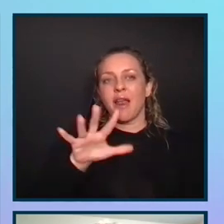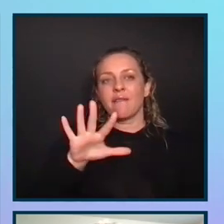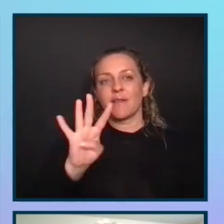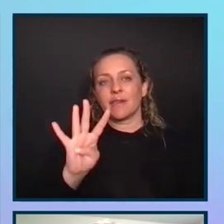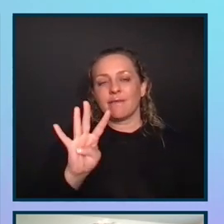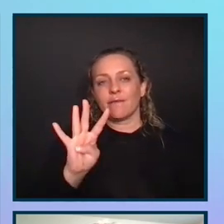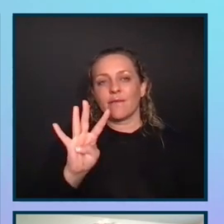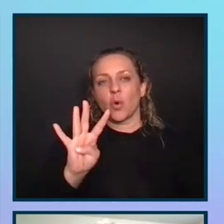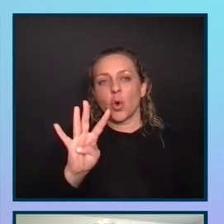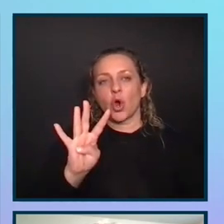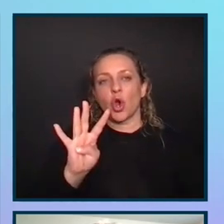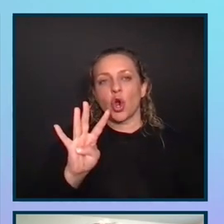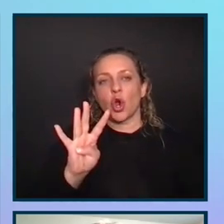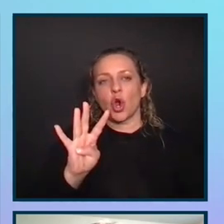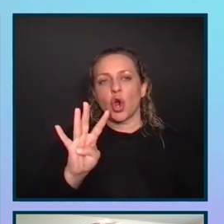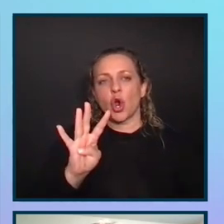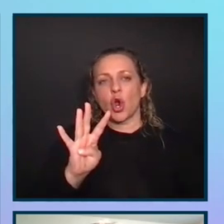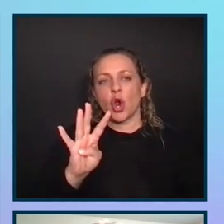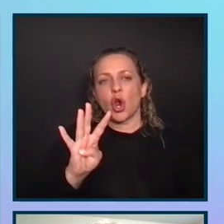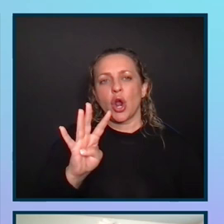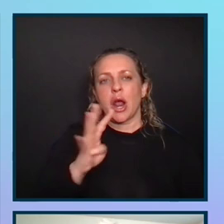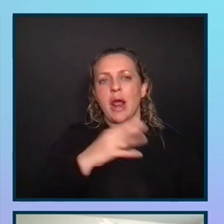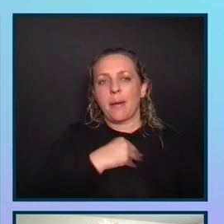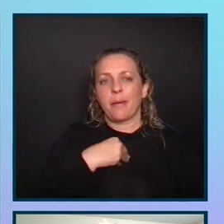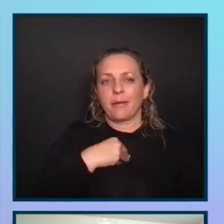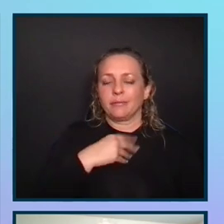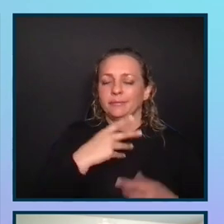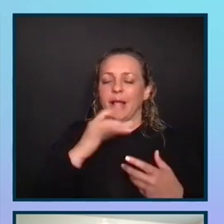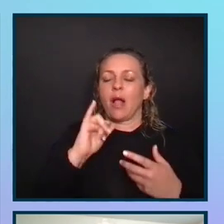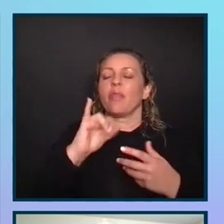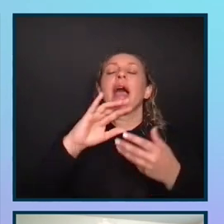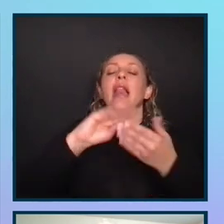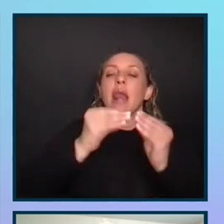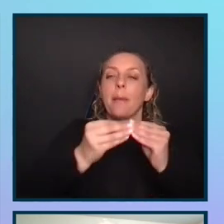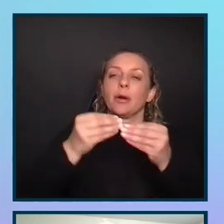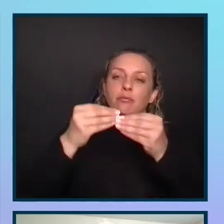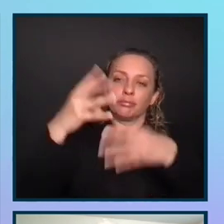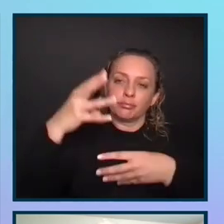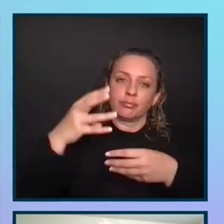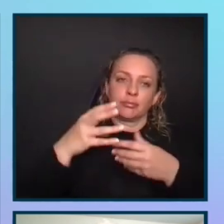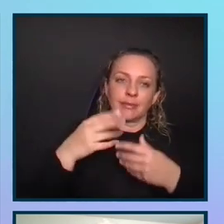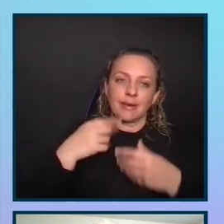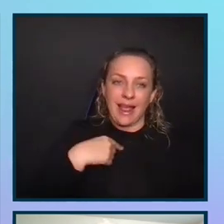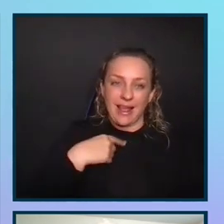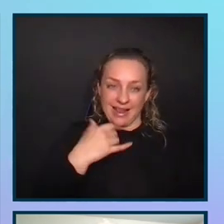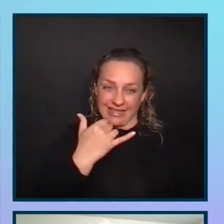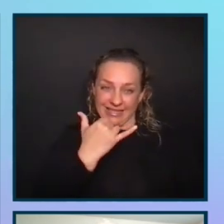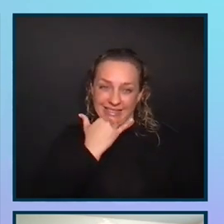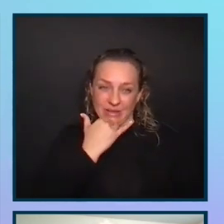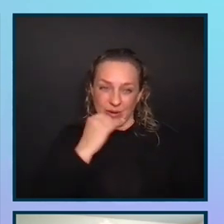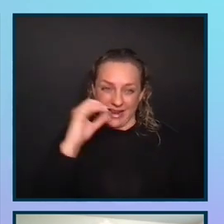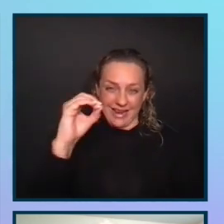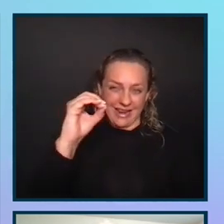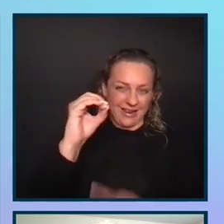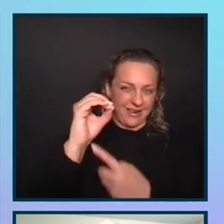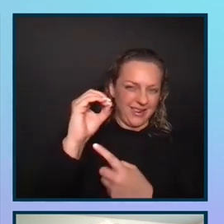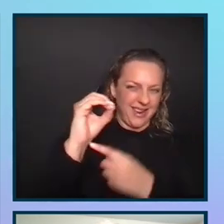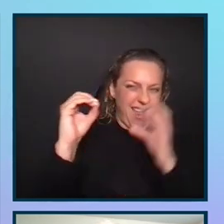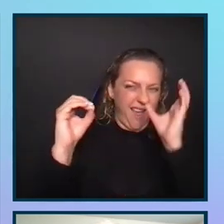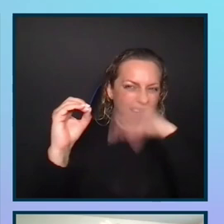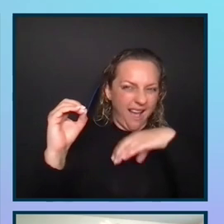154, and the numbers go on and on. I couldn't believe zero errors. That struck me as a little bit